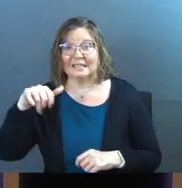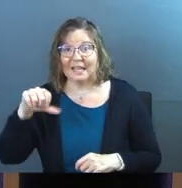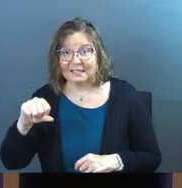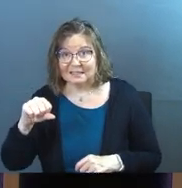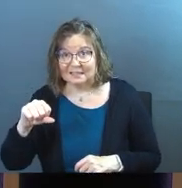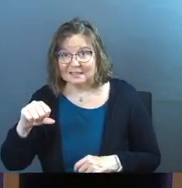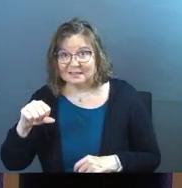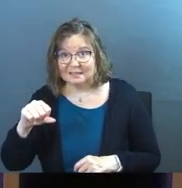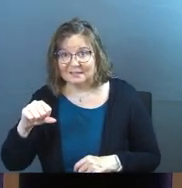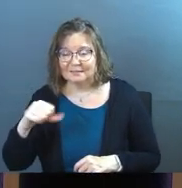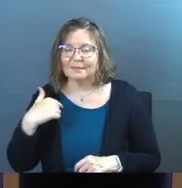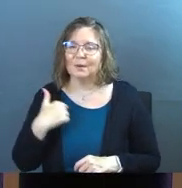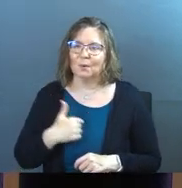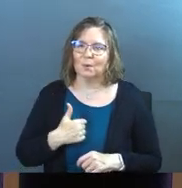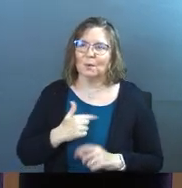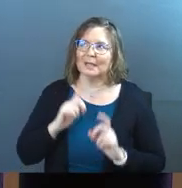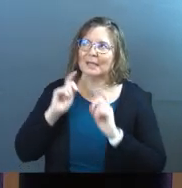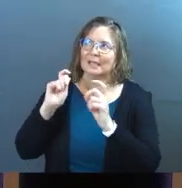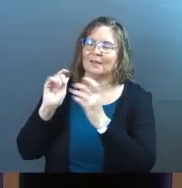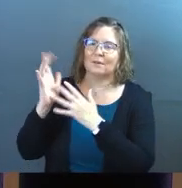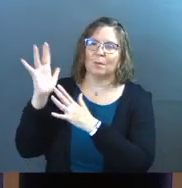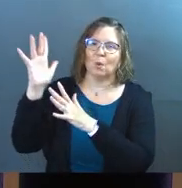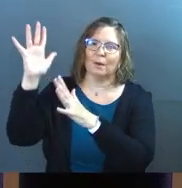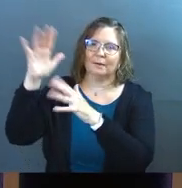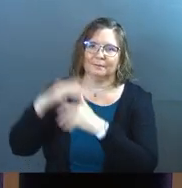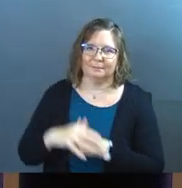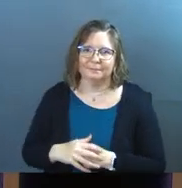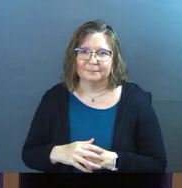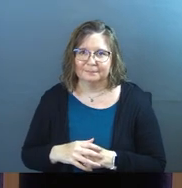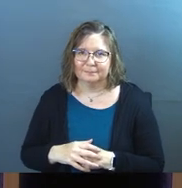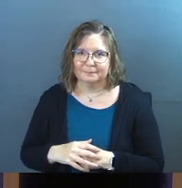yes, we give him glory.